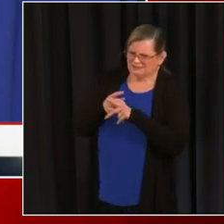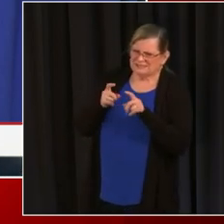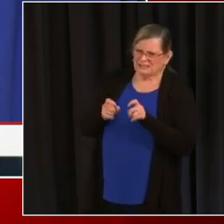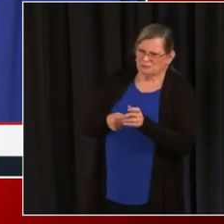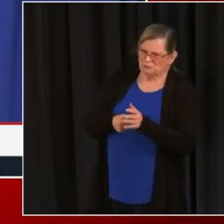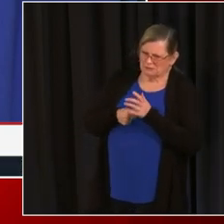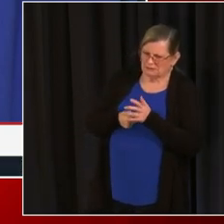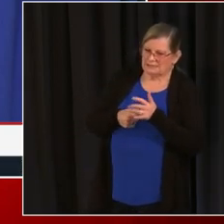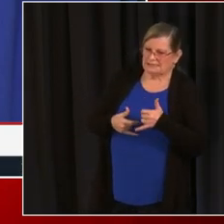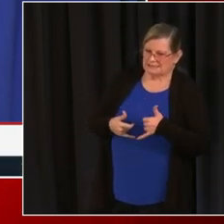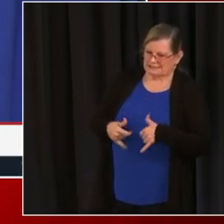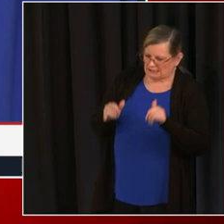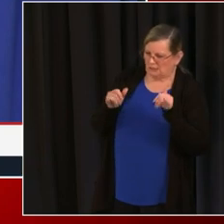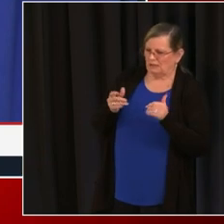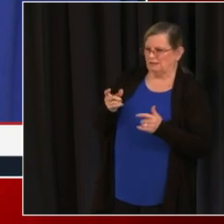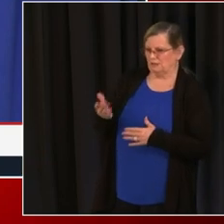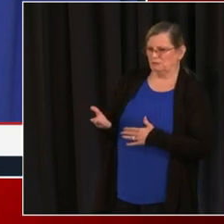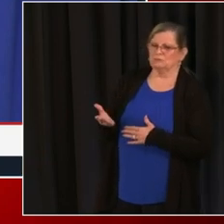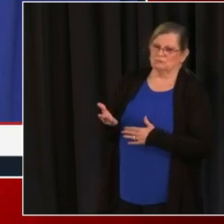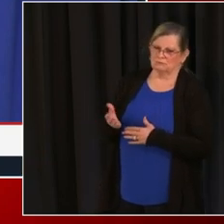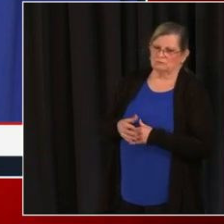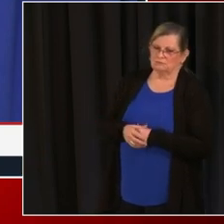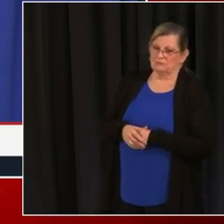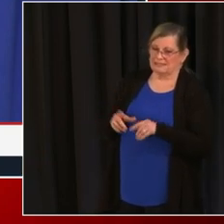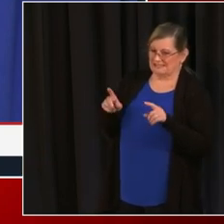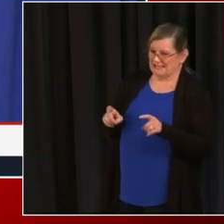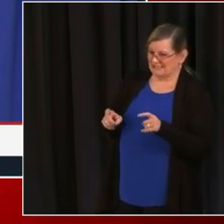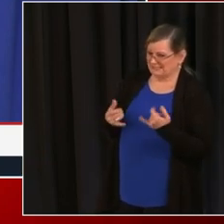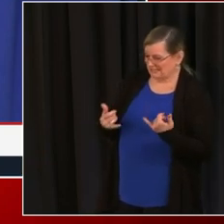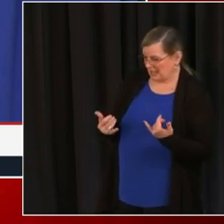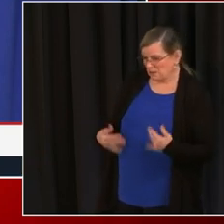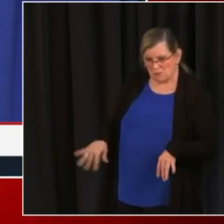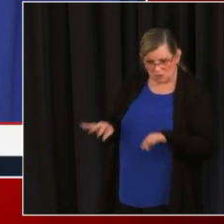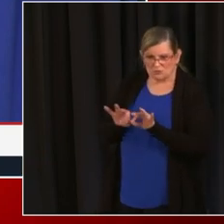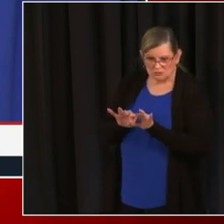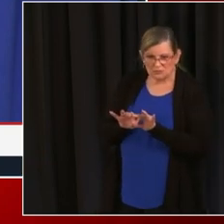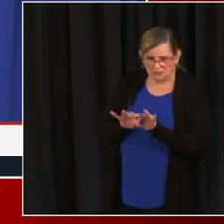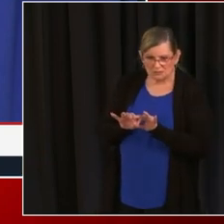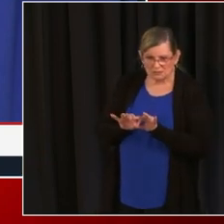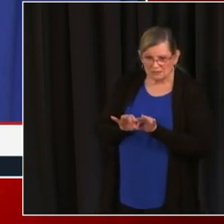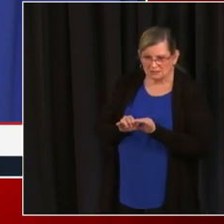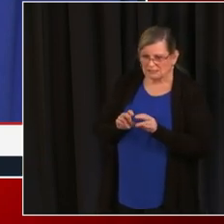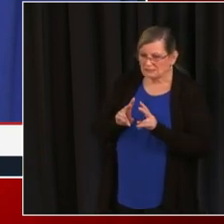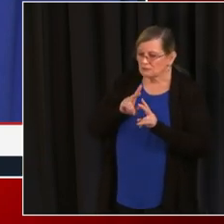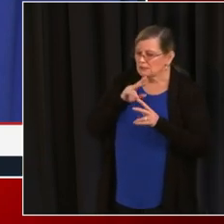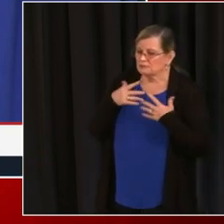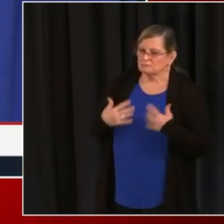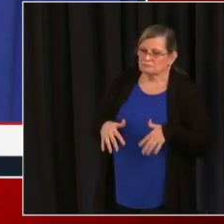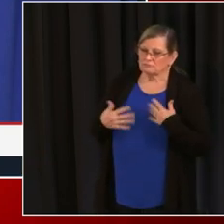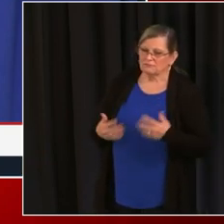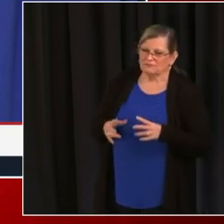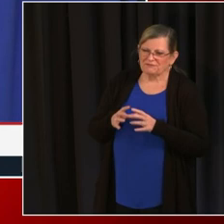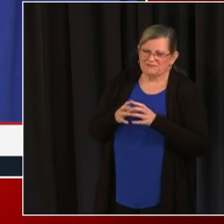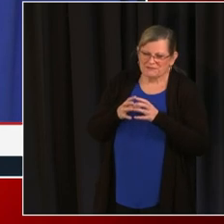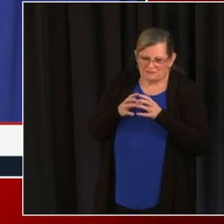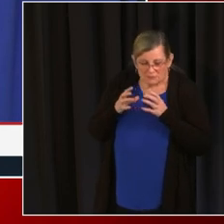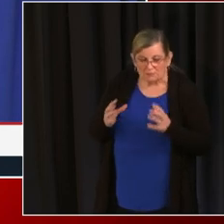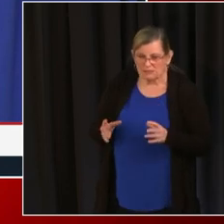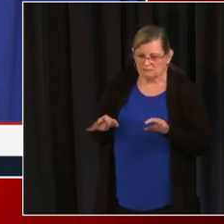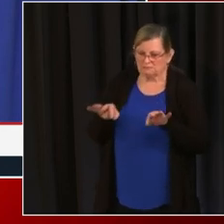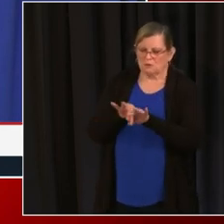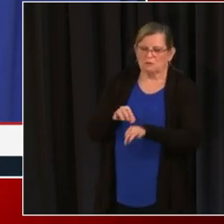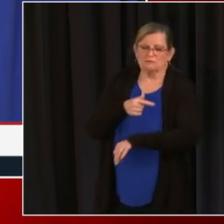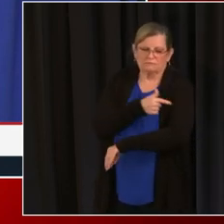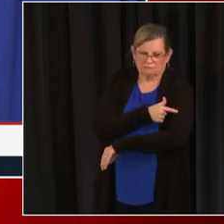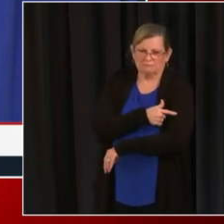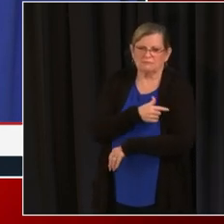requirements are still there. So testing is still important. There are still very many unvaccinated individuals in the District